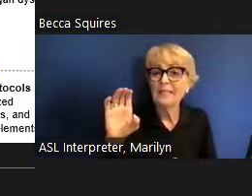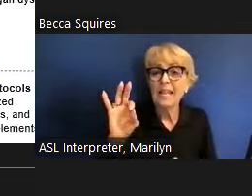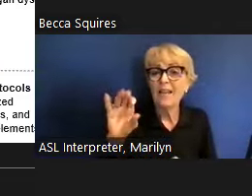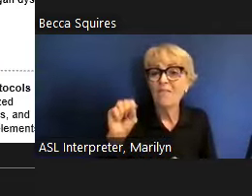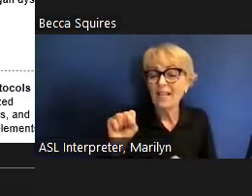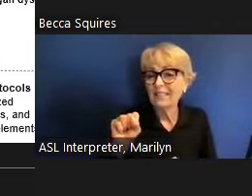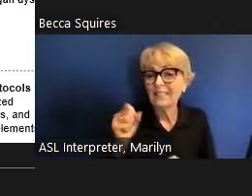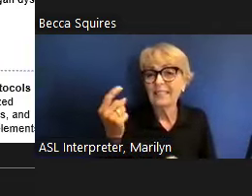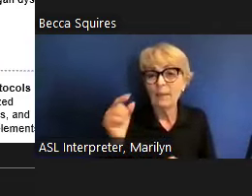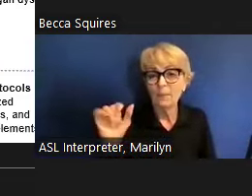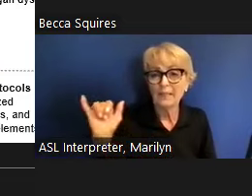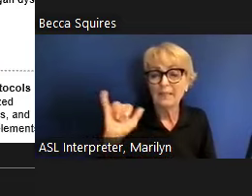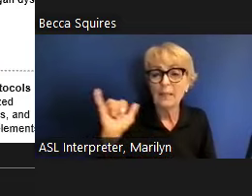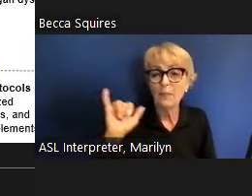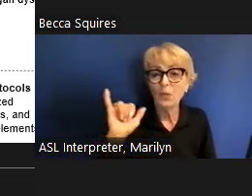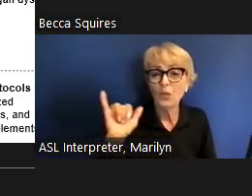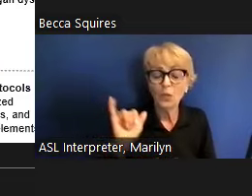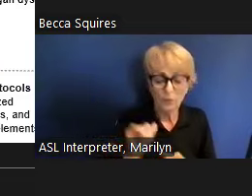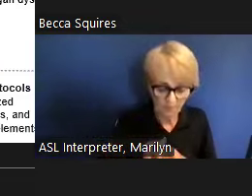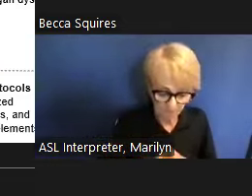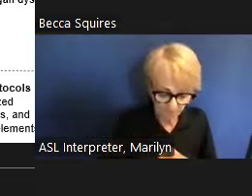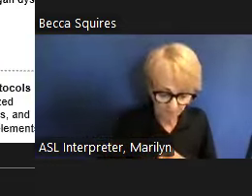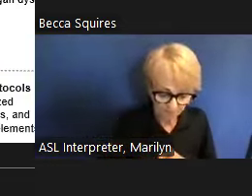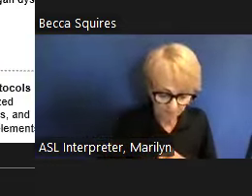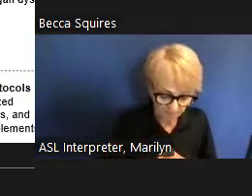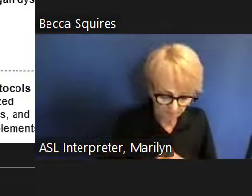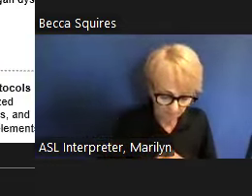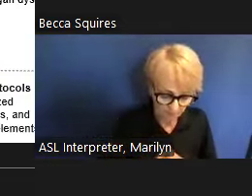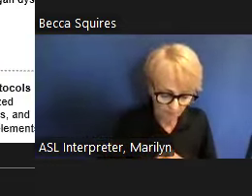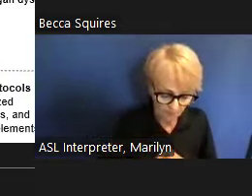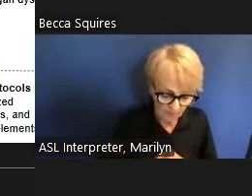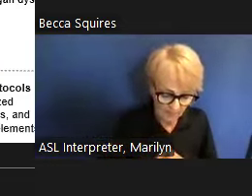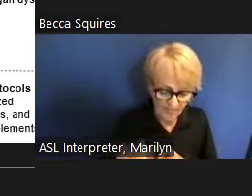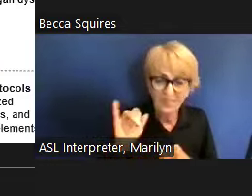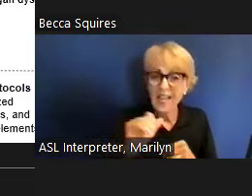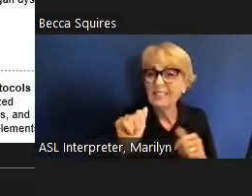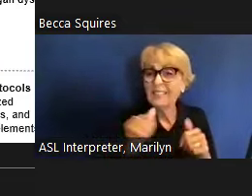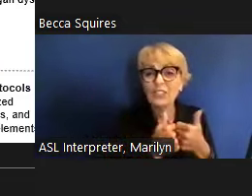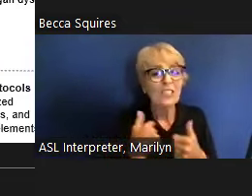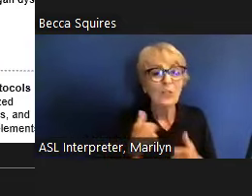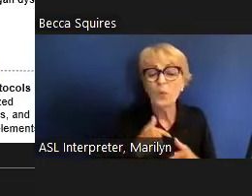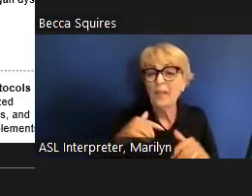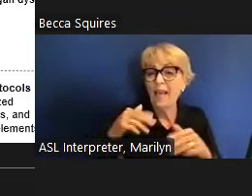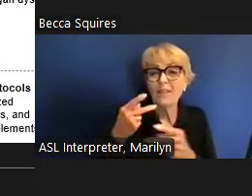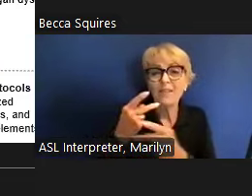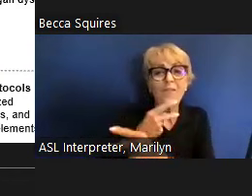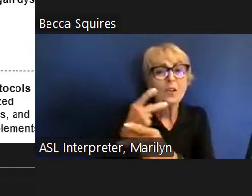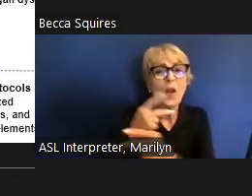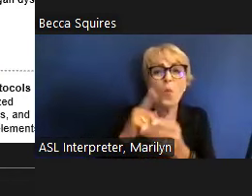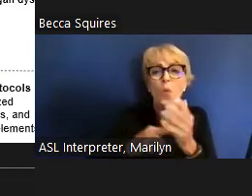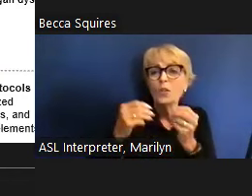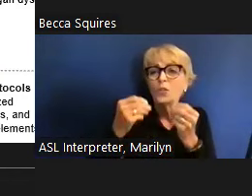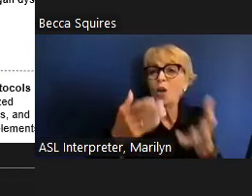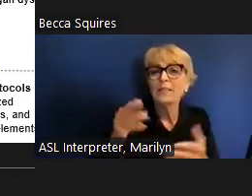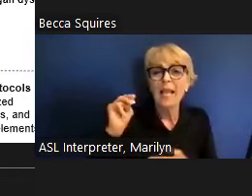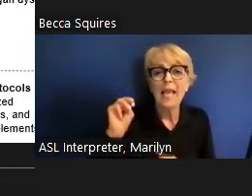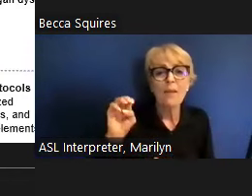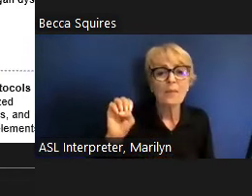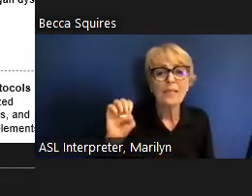very similar, and that is a challenge because we haven't been able to figure out what causes